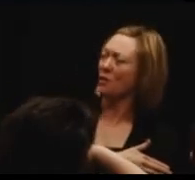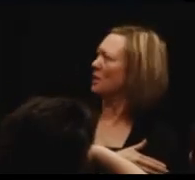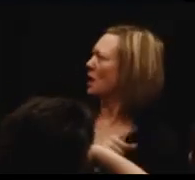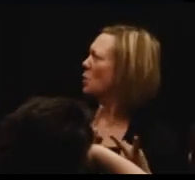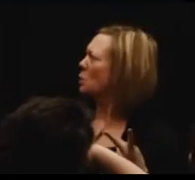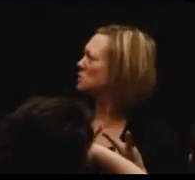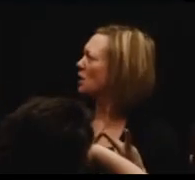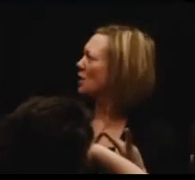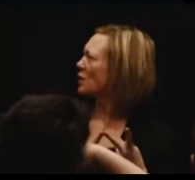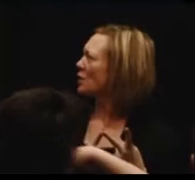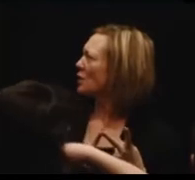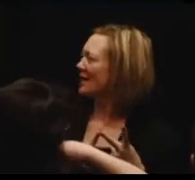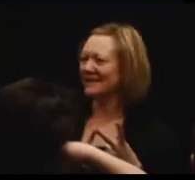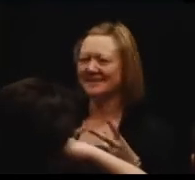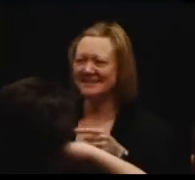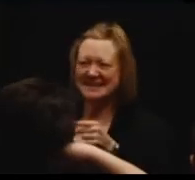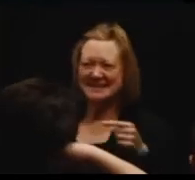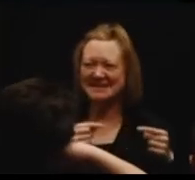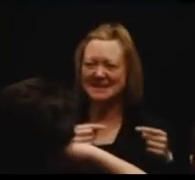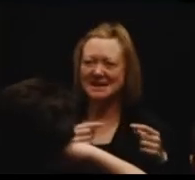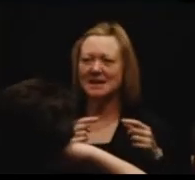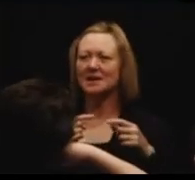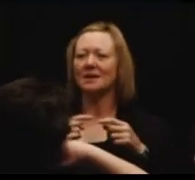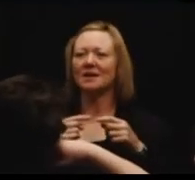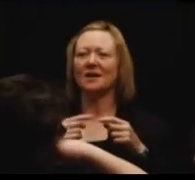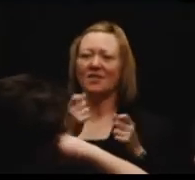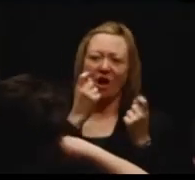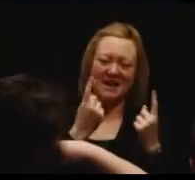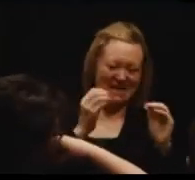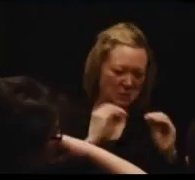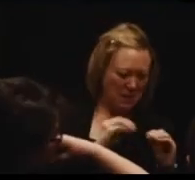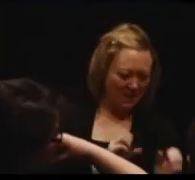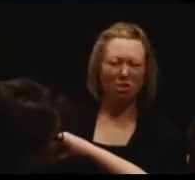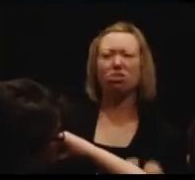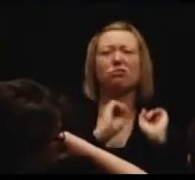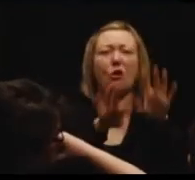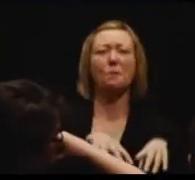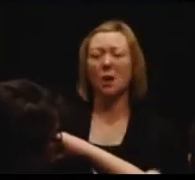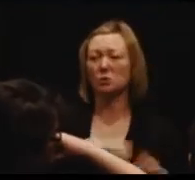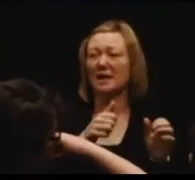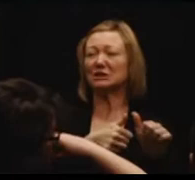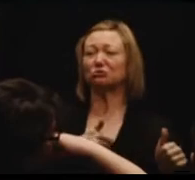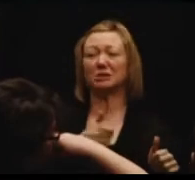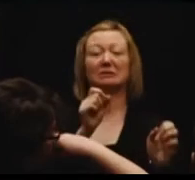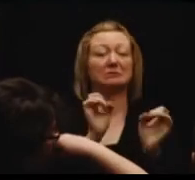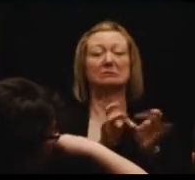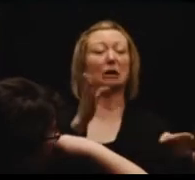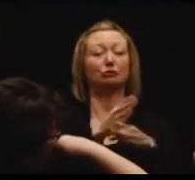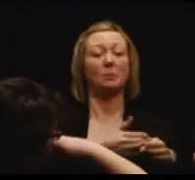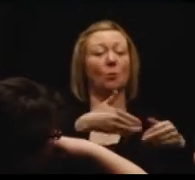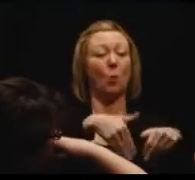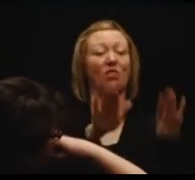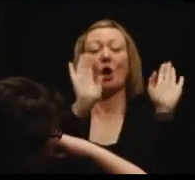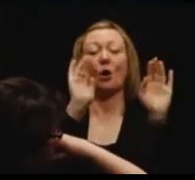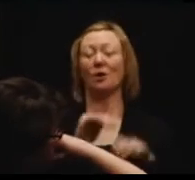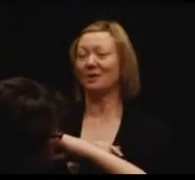the tension between the idea that we go educate people and then throw them out into the industry and then they go into some job and away they go. They're perfect. They're great.